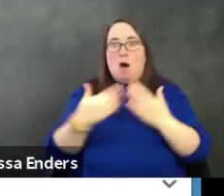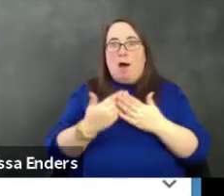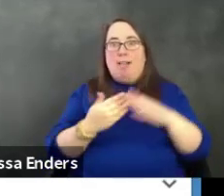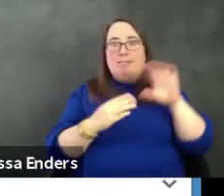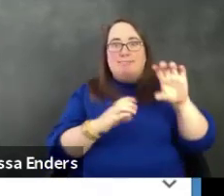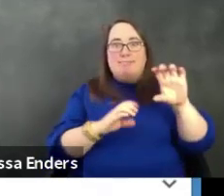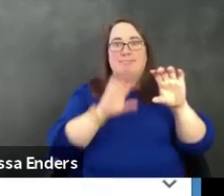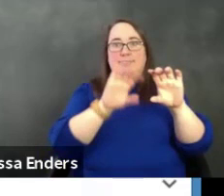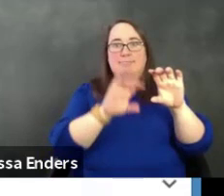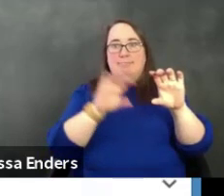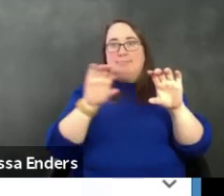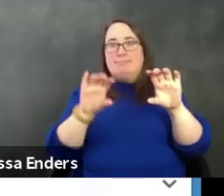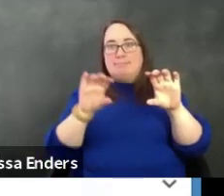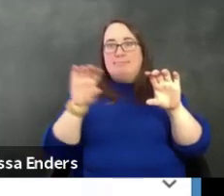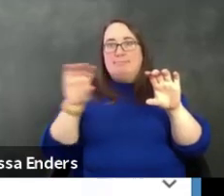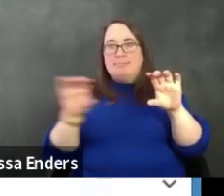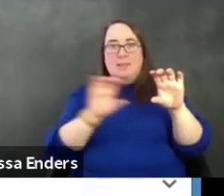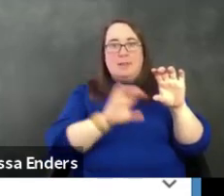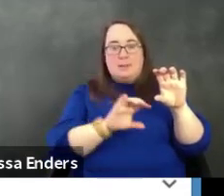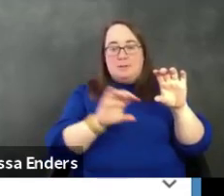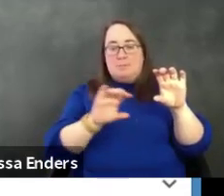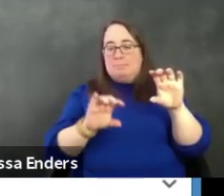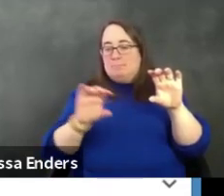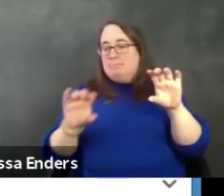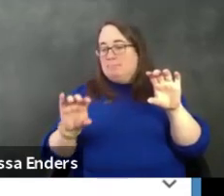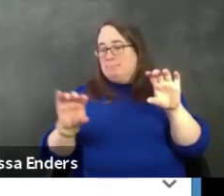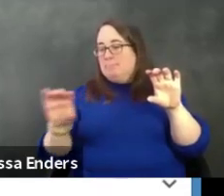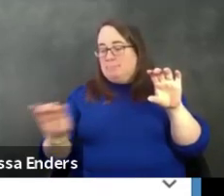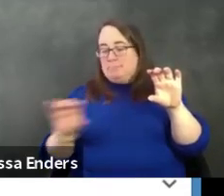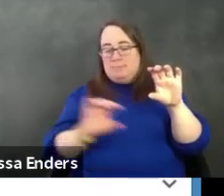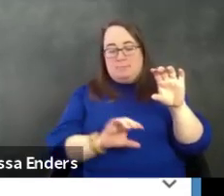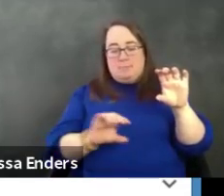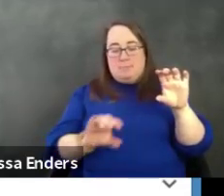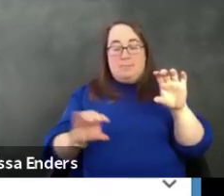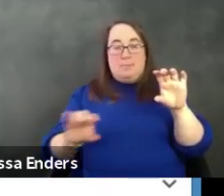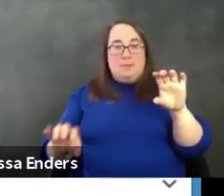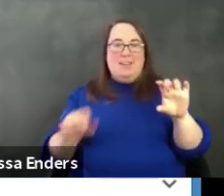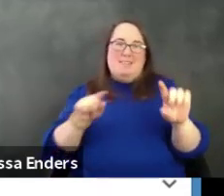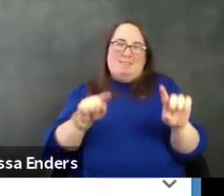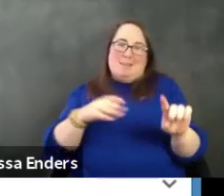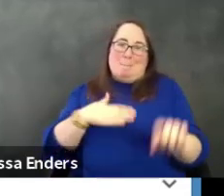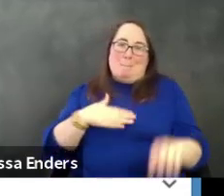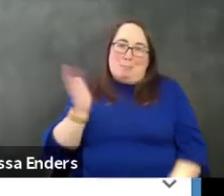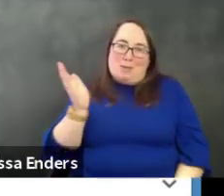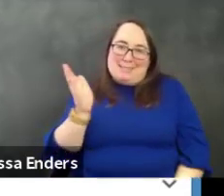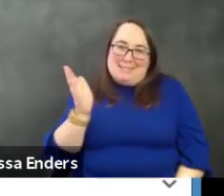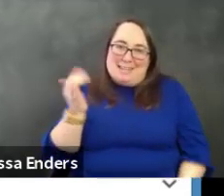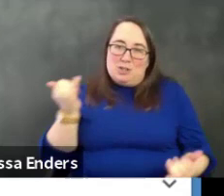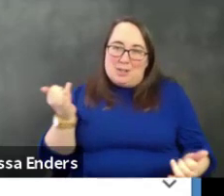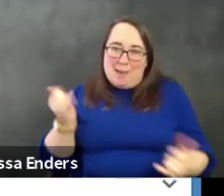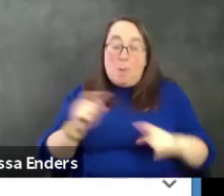my slides. So I'm in my presentation, but if this were that actual SOS